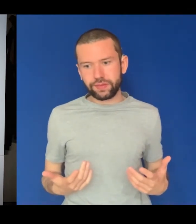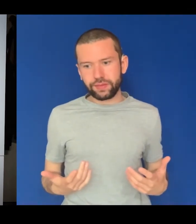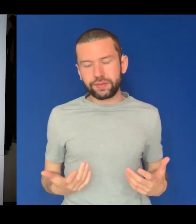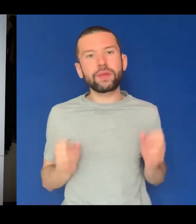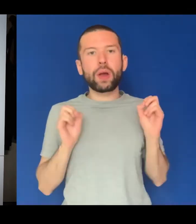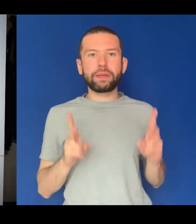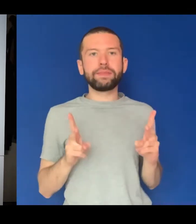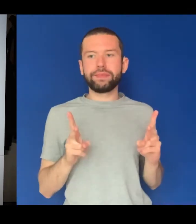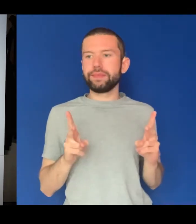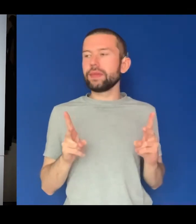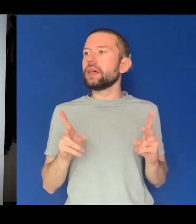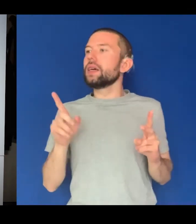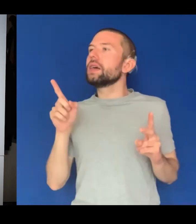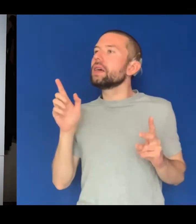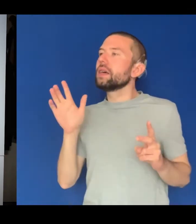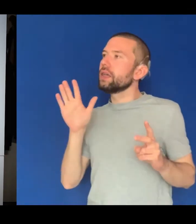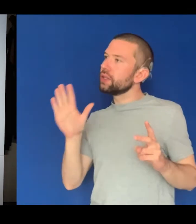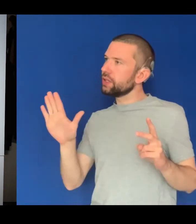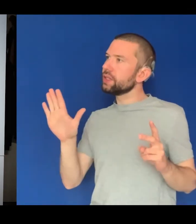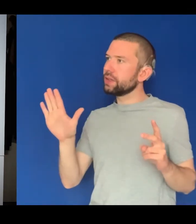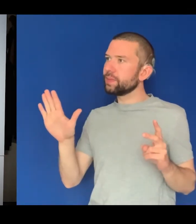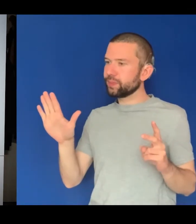Okay, look.